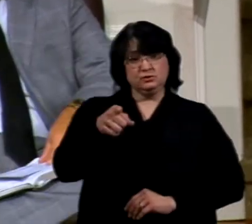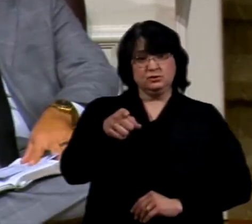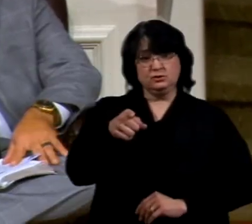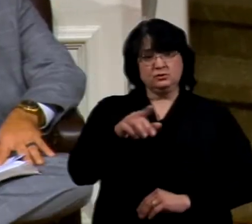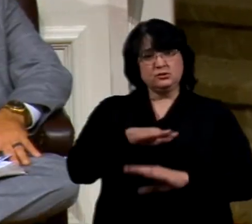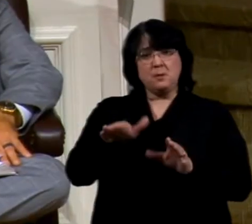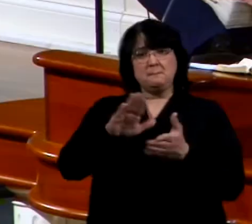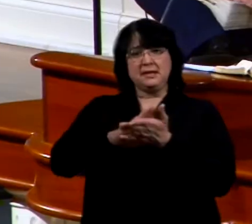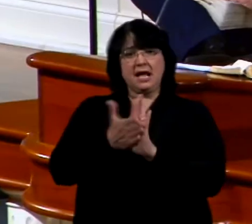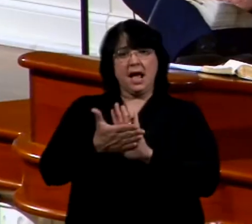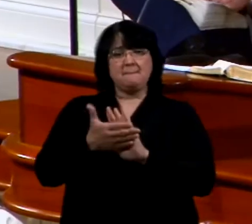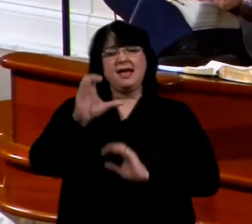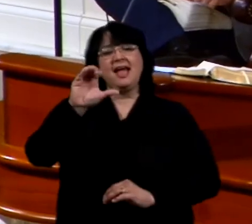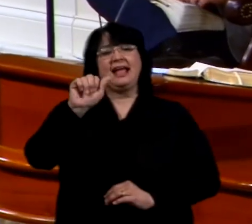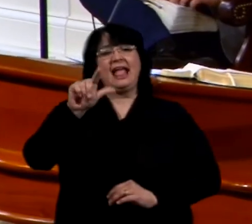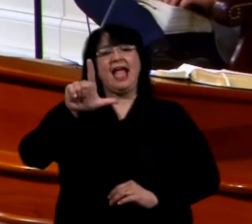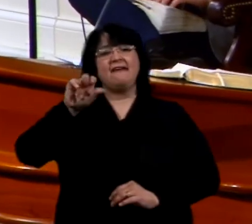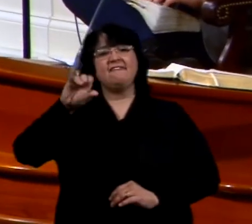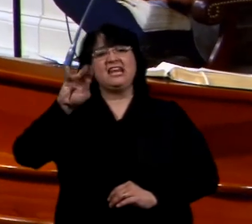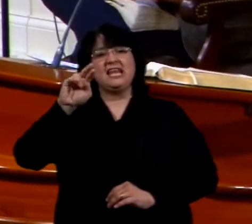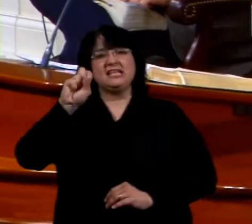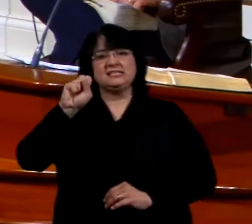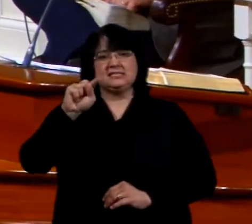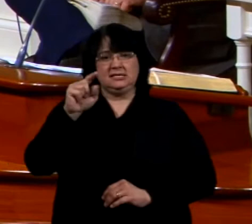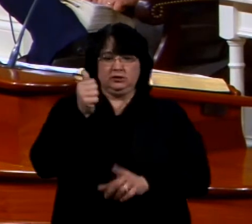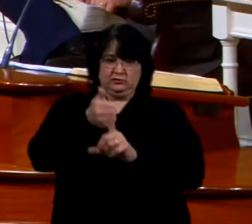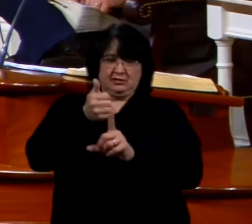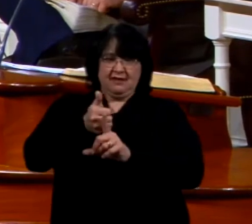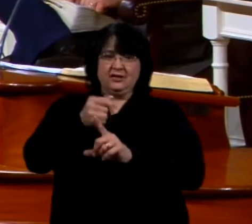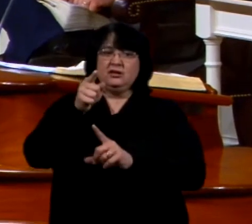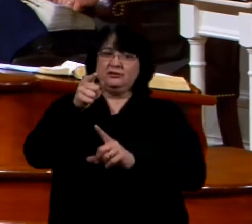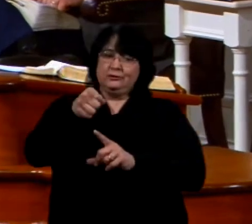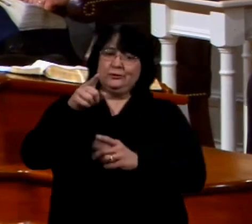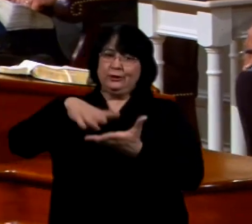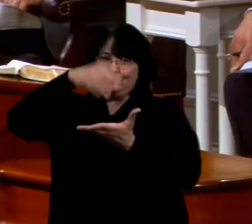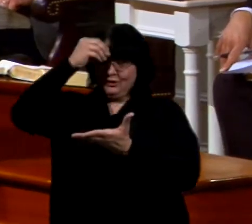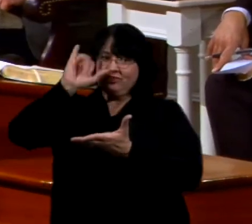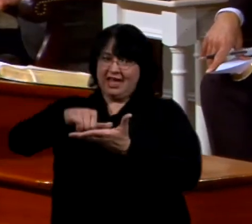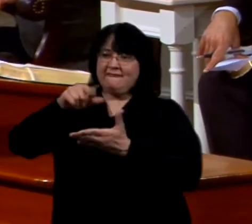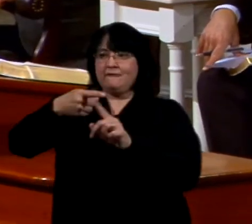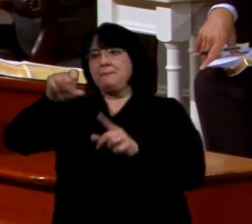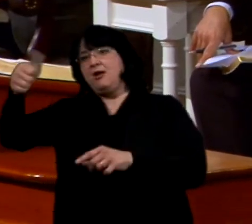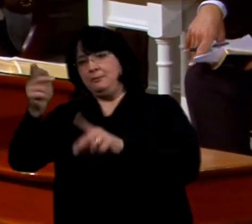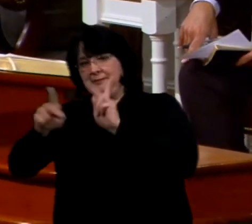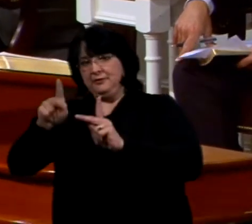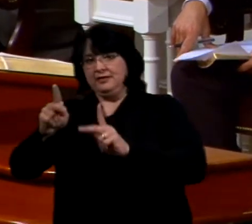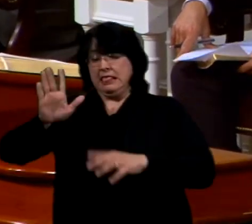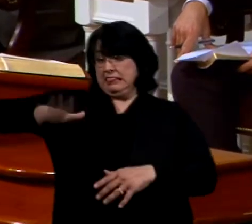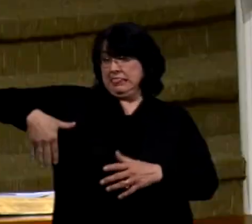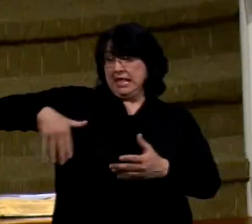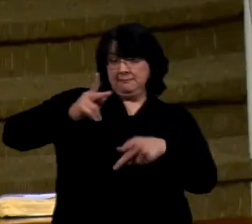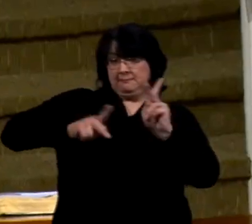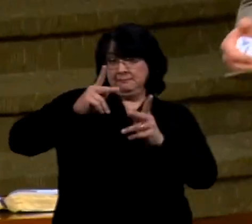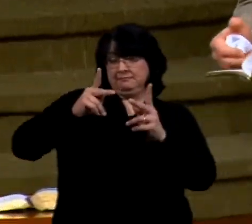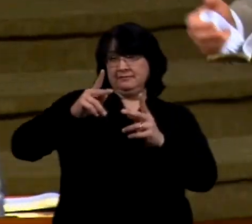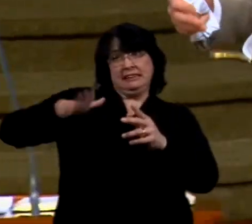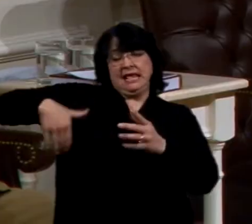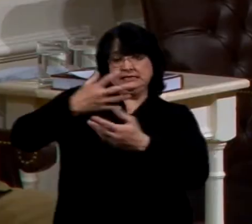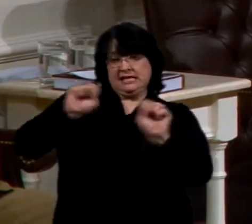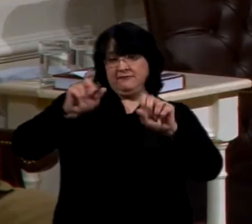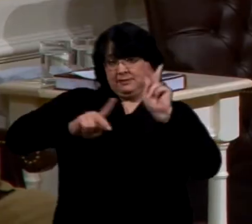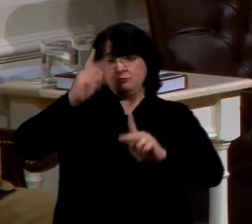You don't become a Calvinist on your own. Someone has to teach you to become a Calvinist. Lost people know Jesus died. And when you show